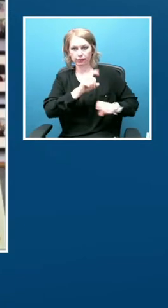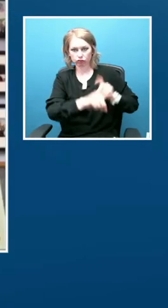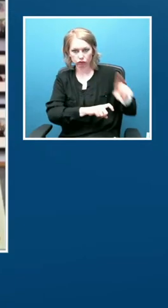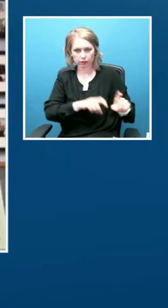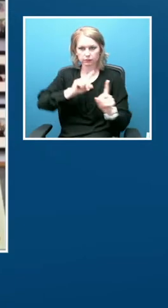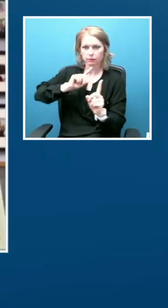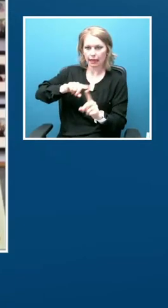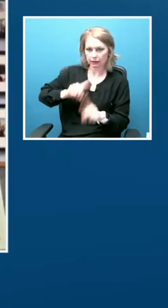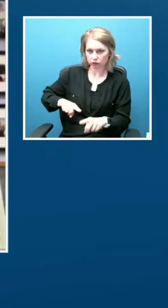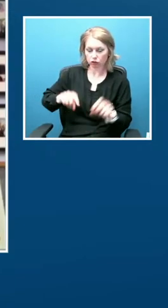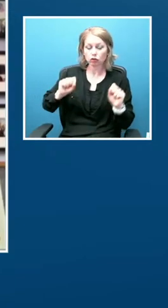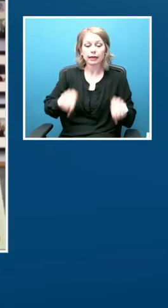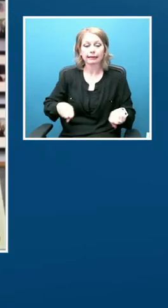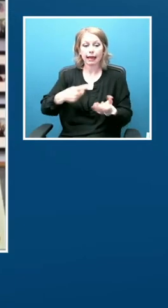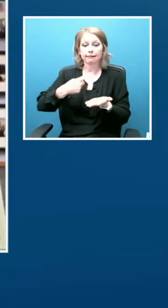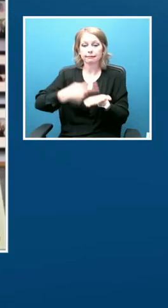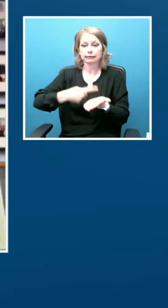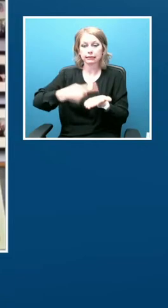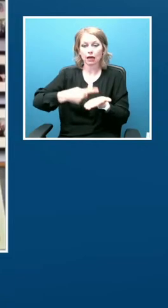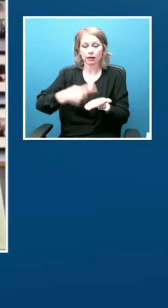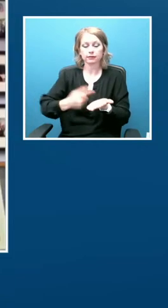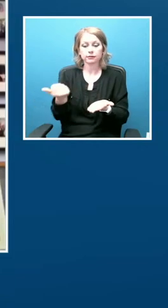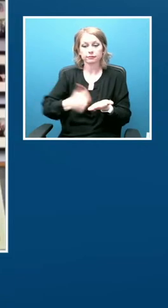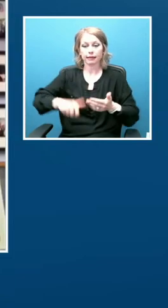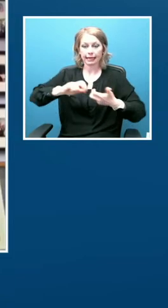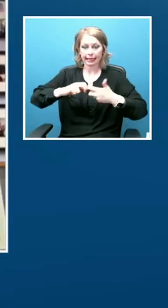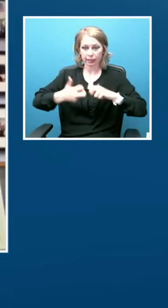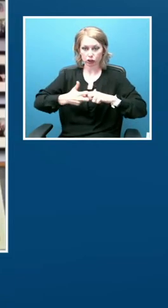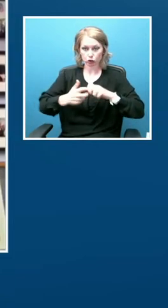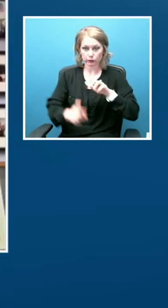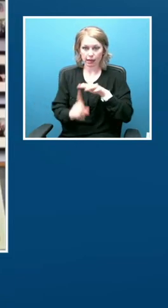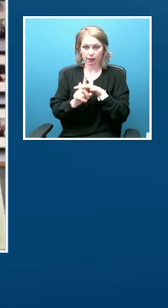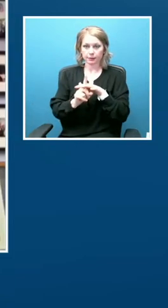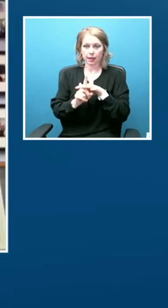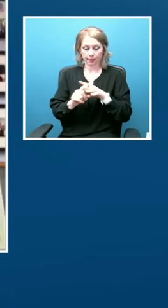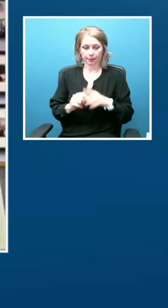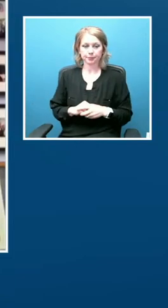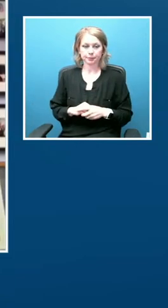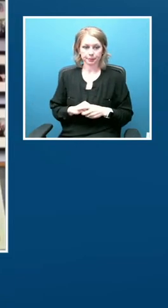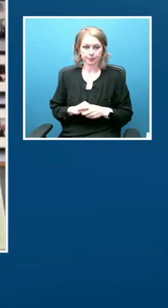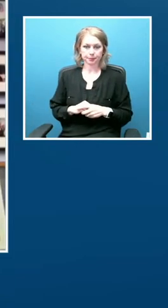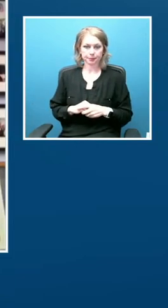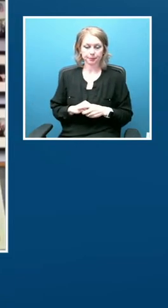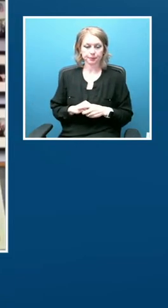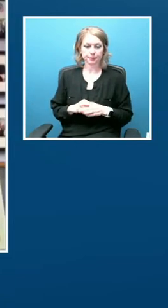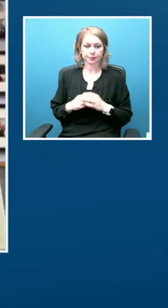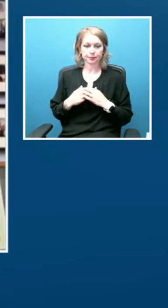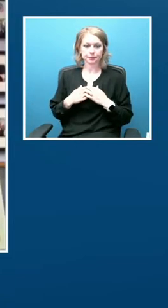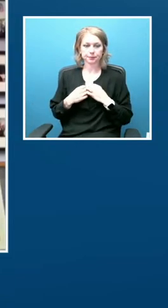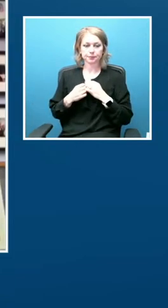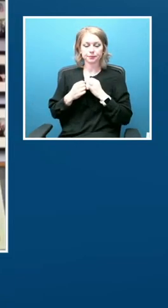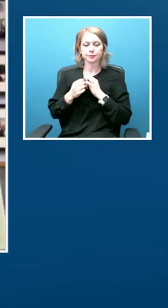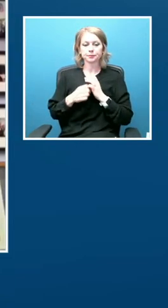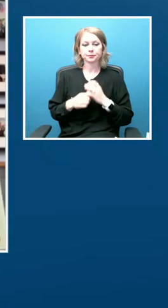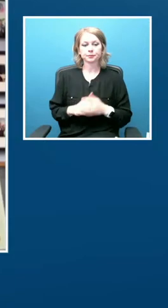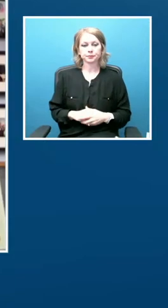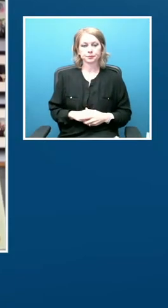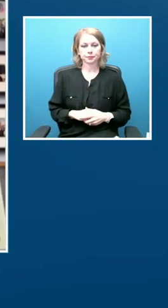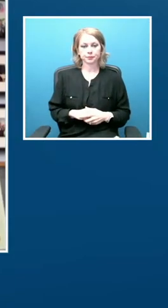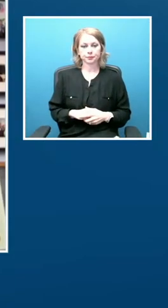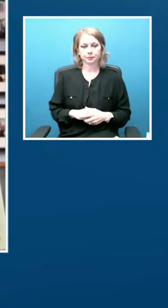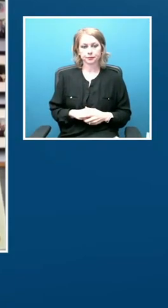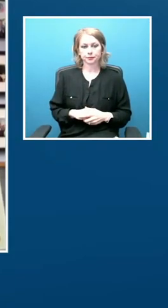issues that rises this challenge among themselves. If the credentials committee members would like